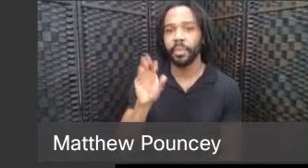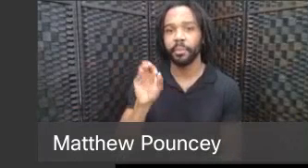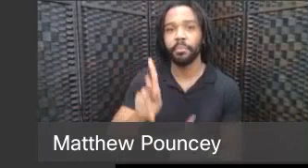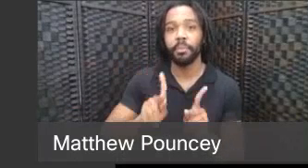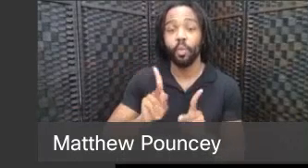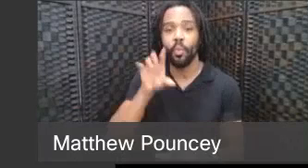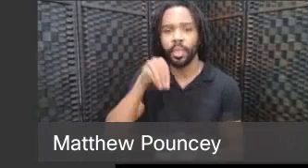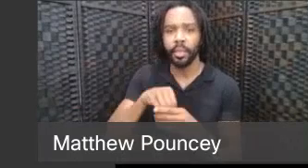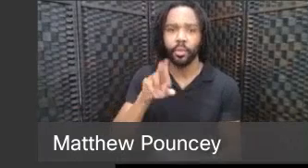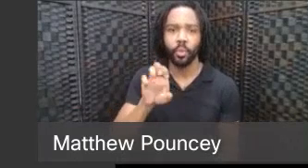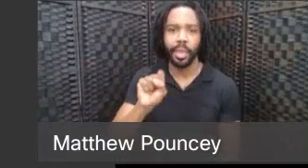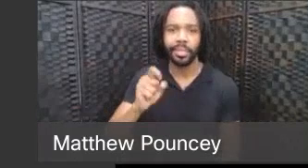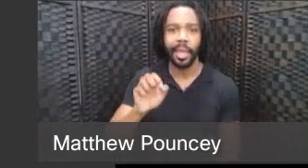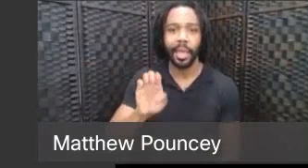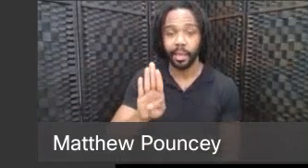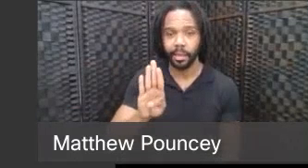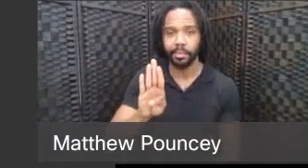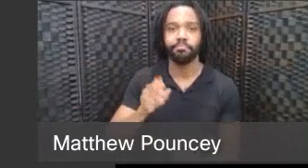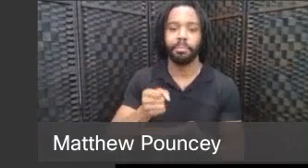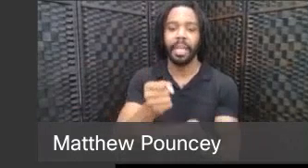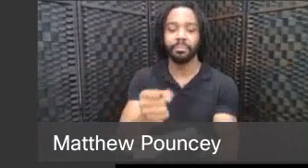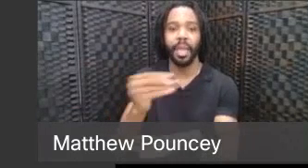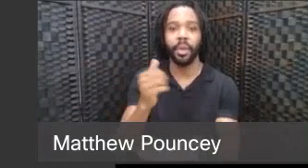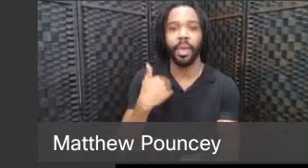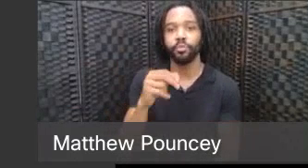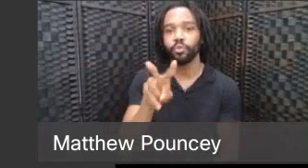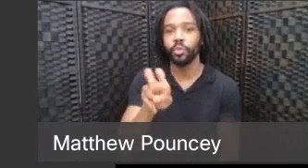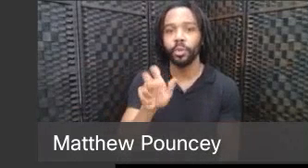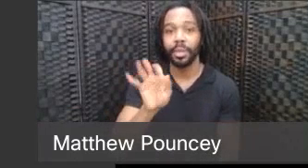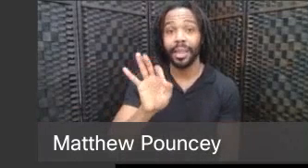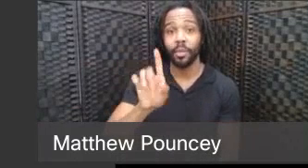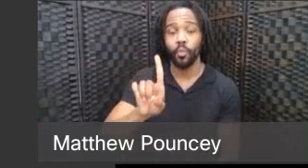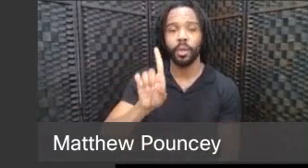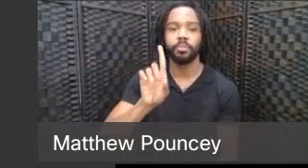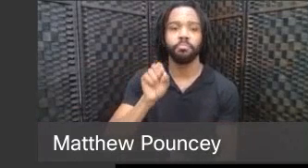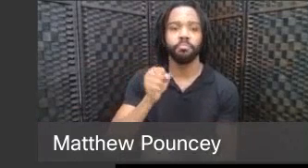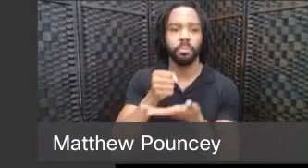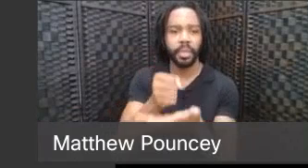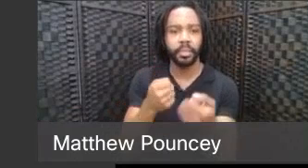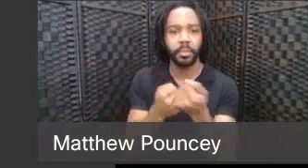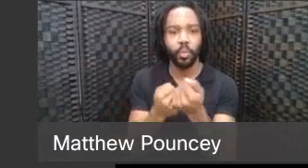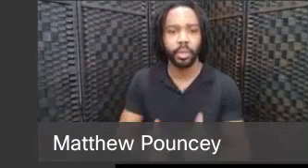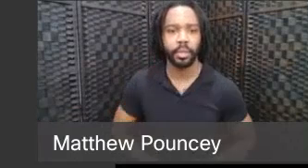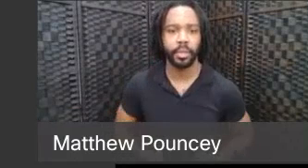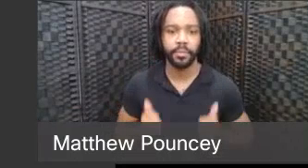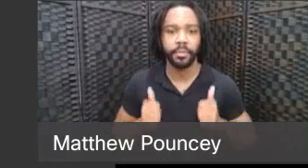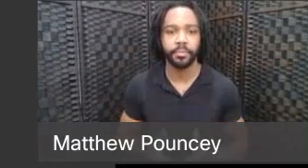habilitation placements, and 291 people in supported living.